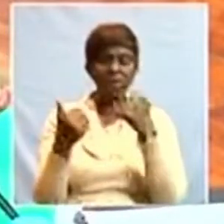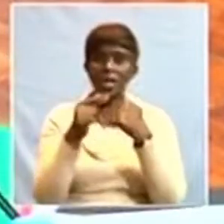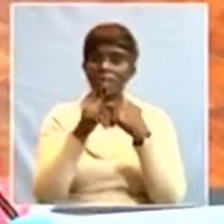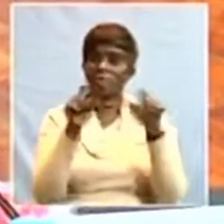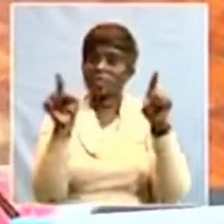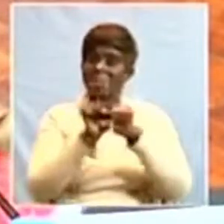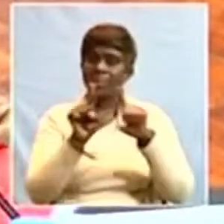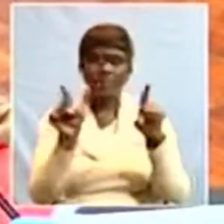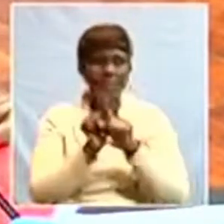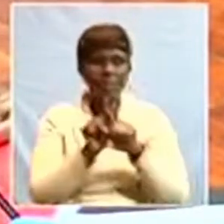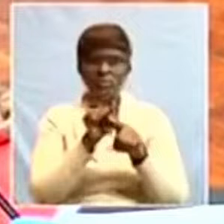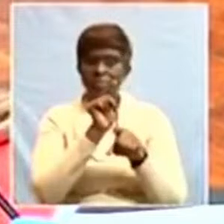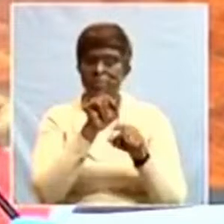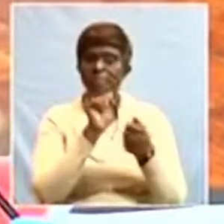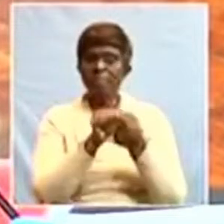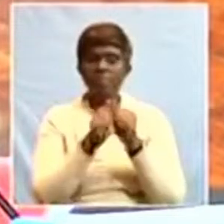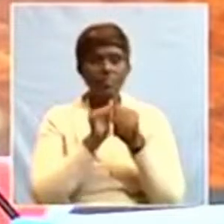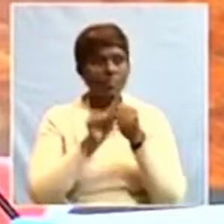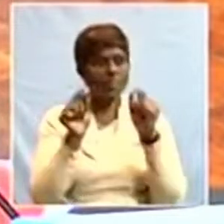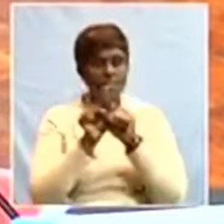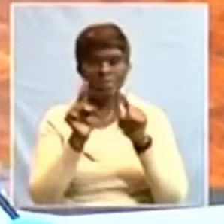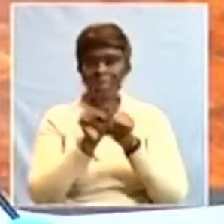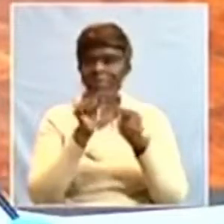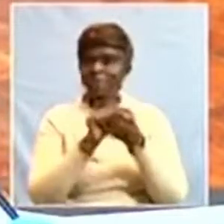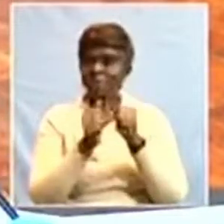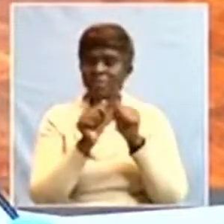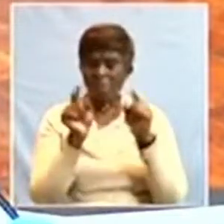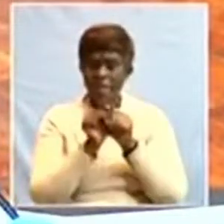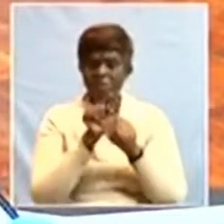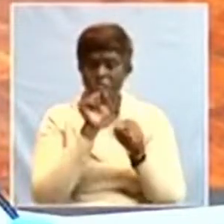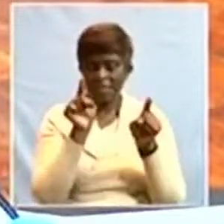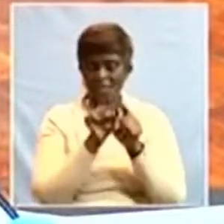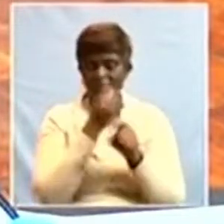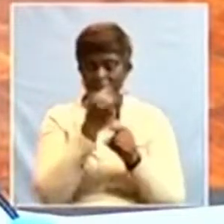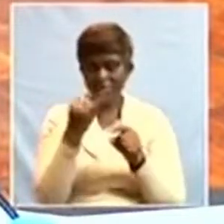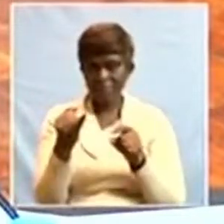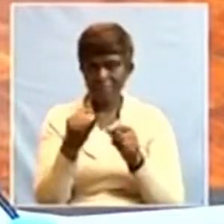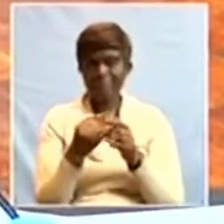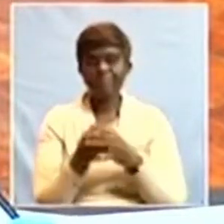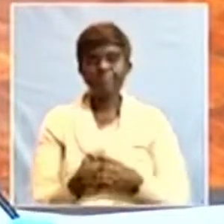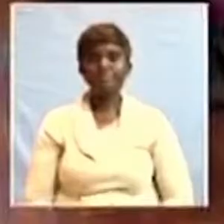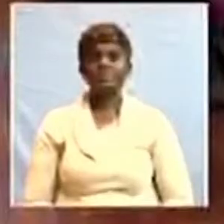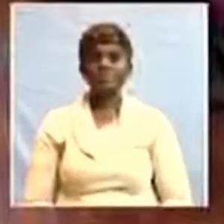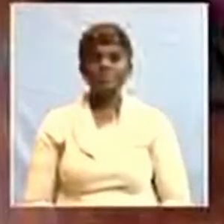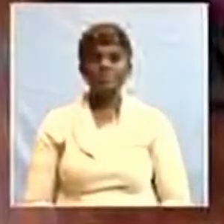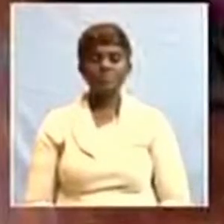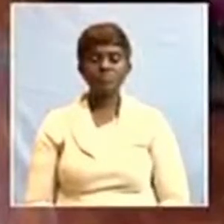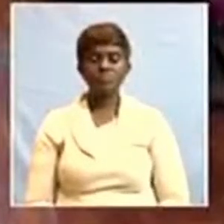same issue? It's the same issue.